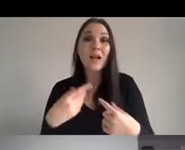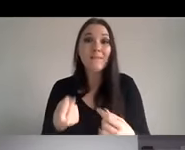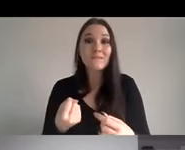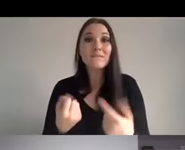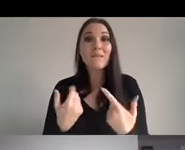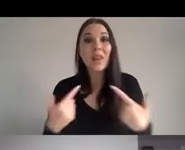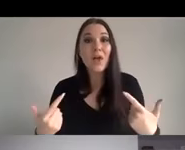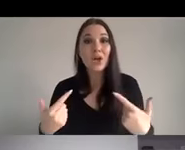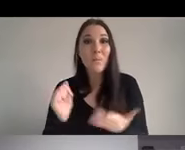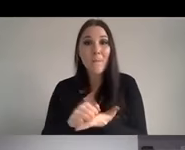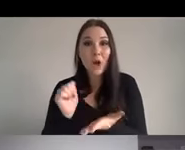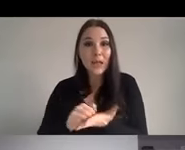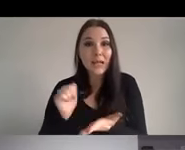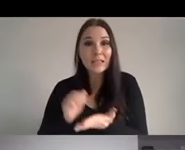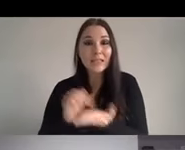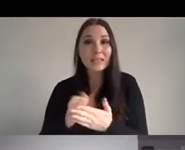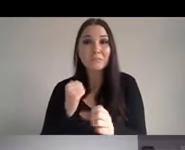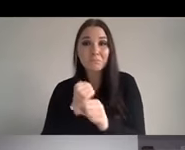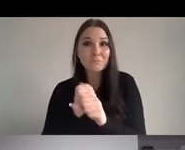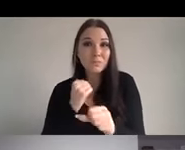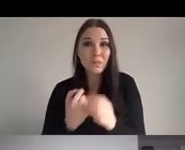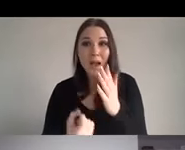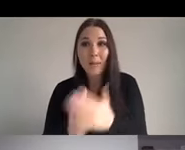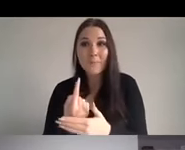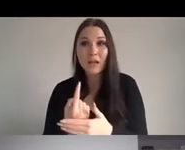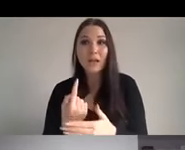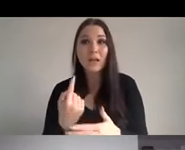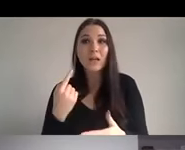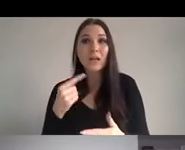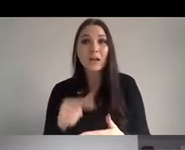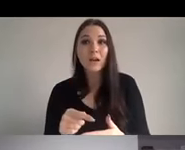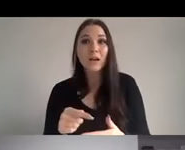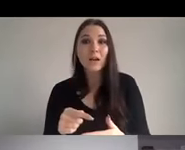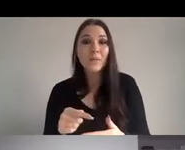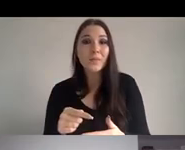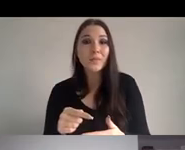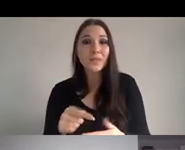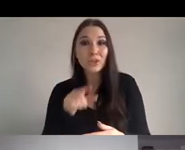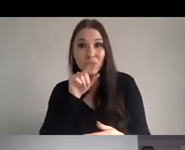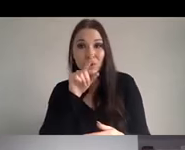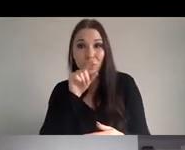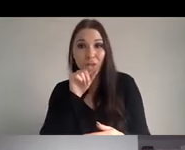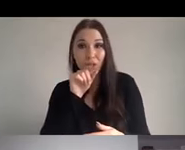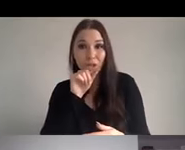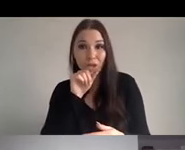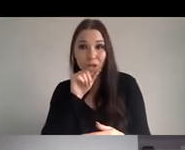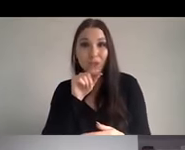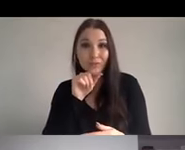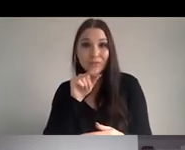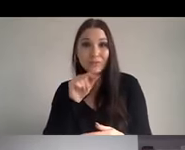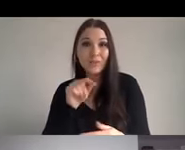of marketing going on, which is always, you know, you just have to check Elon Musk's Twitter account to get the latest prediction on when it's going to